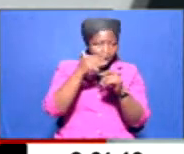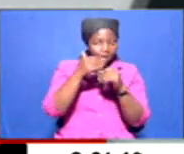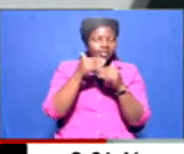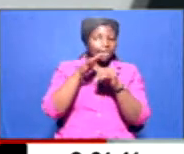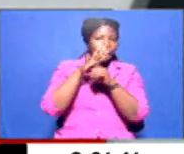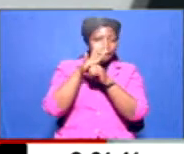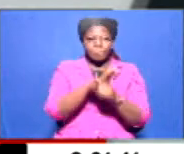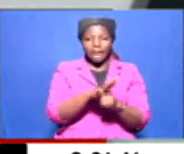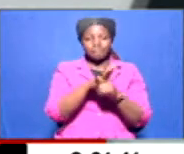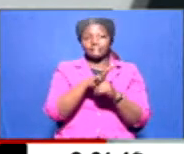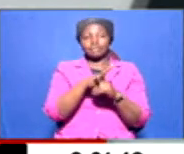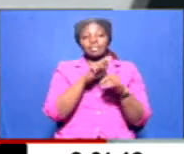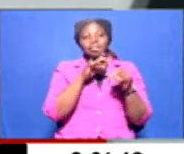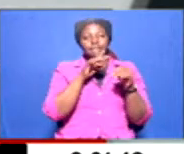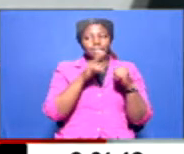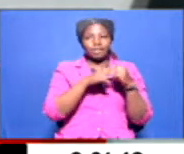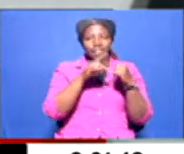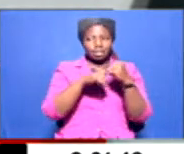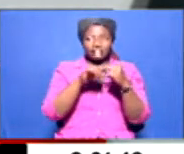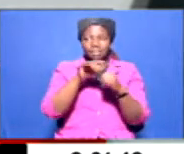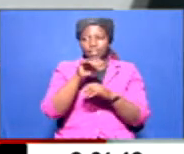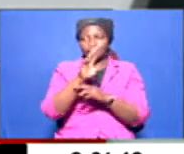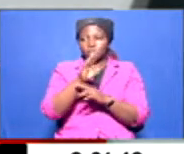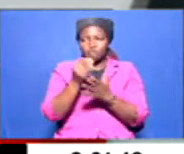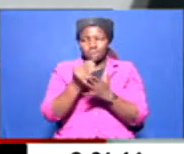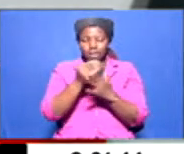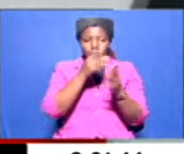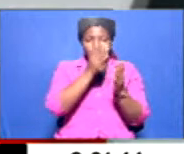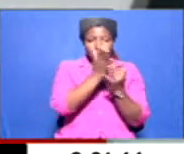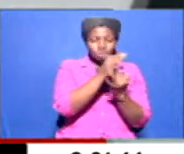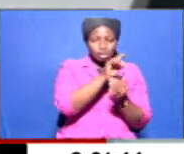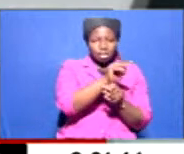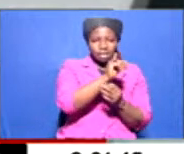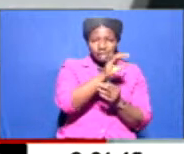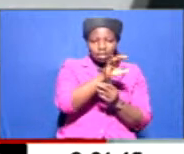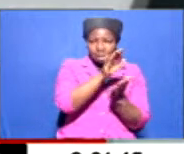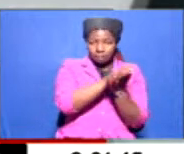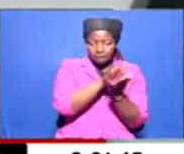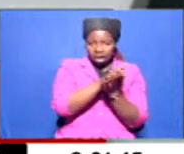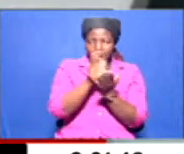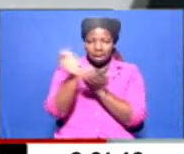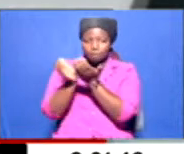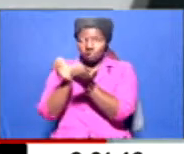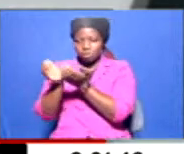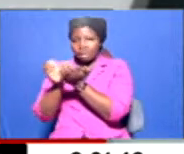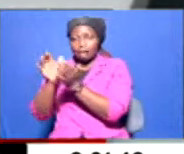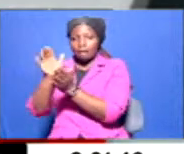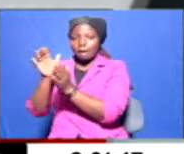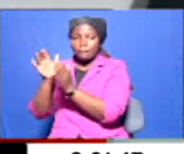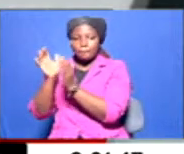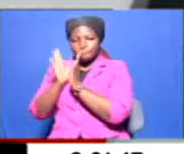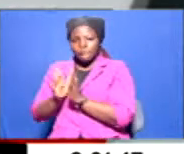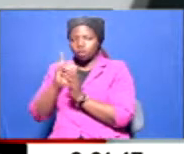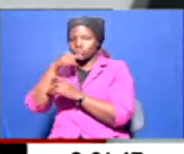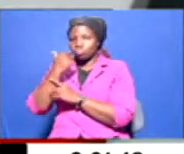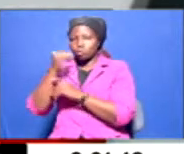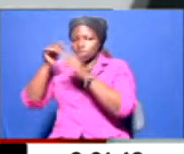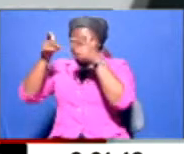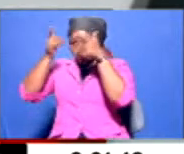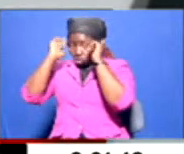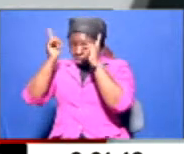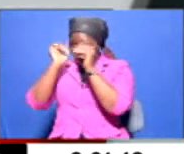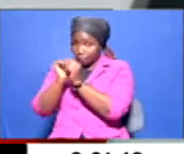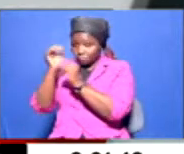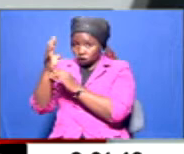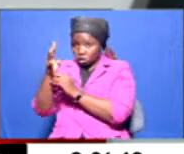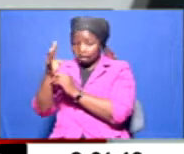dispute between NIC Bank and a businessman whose 14 lawyers were detained as security for a loan. The court